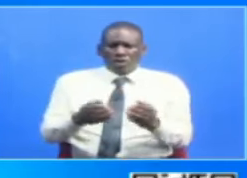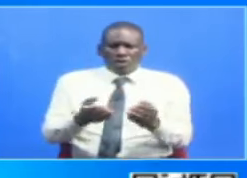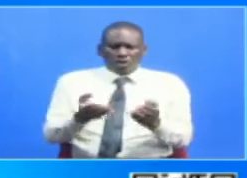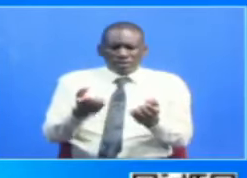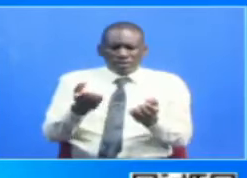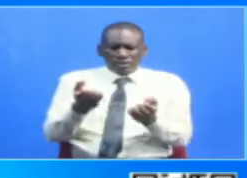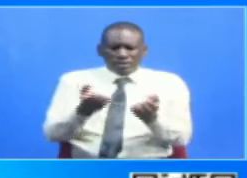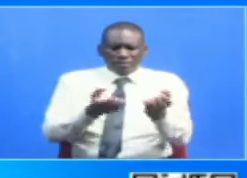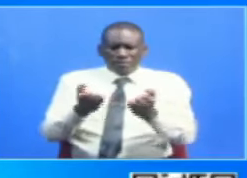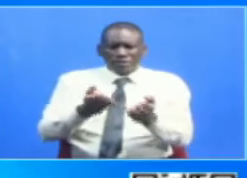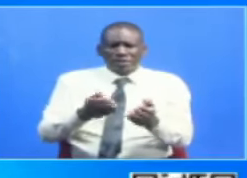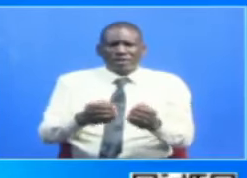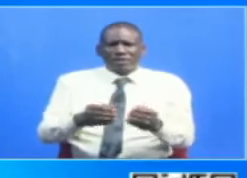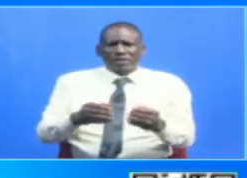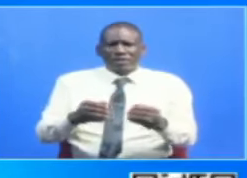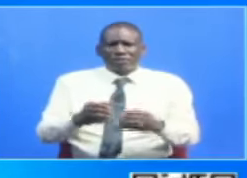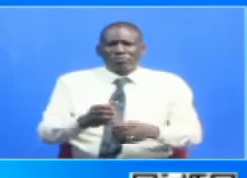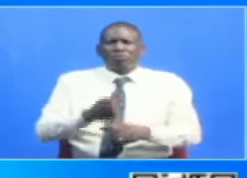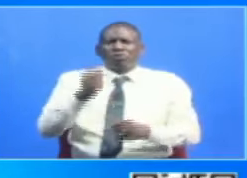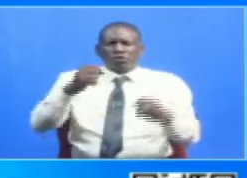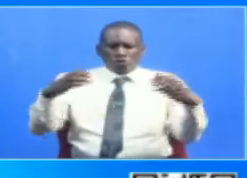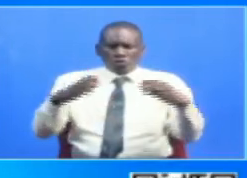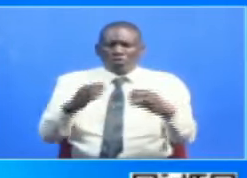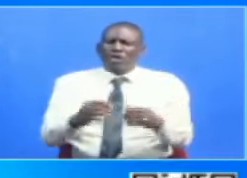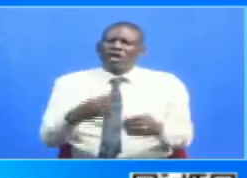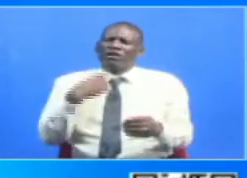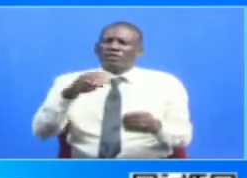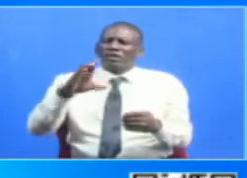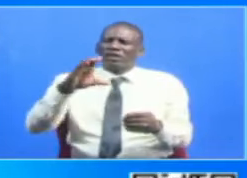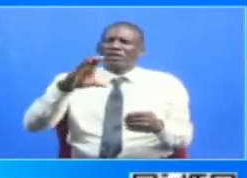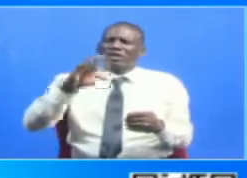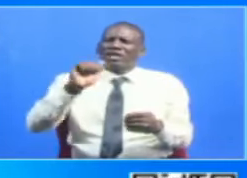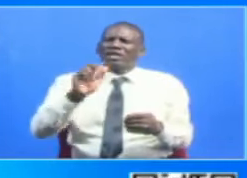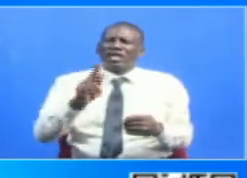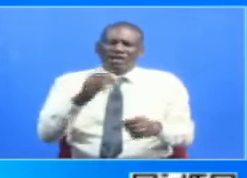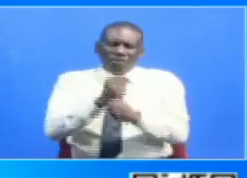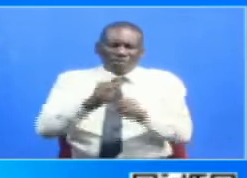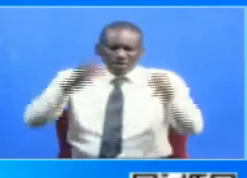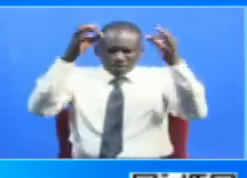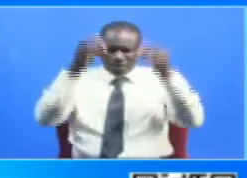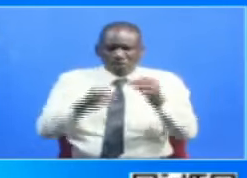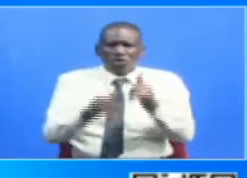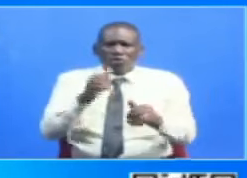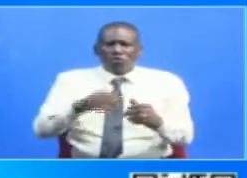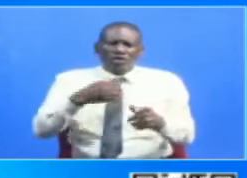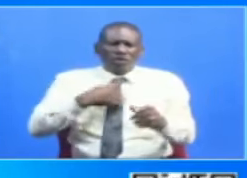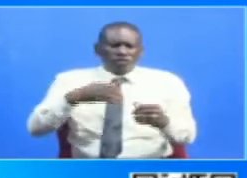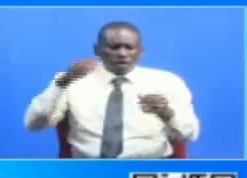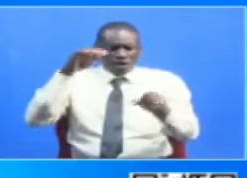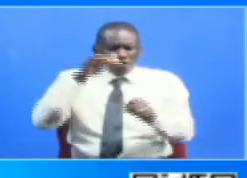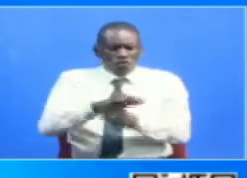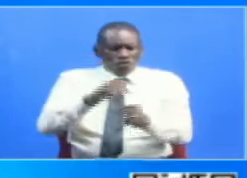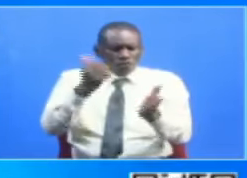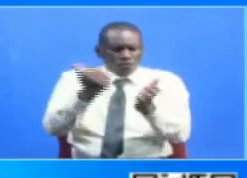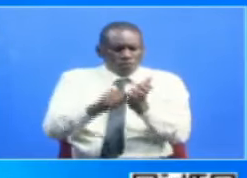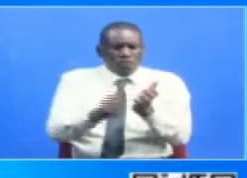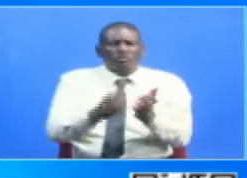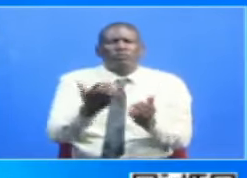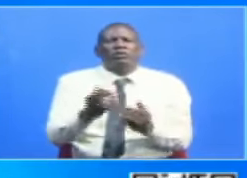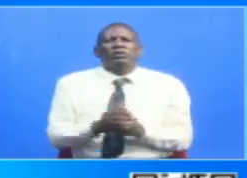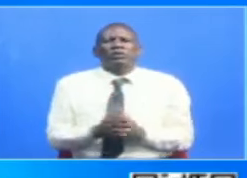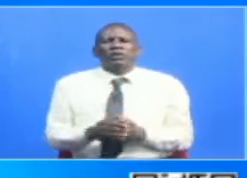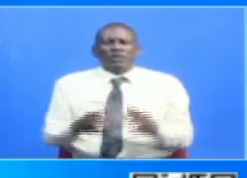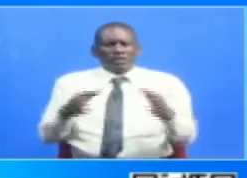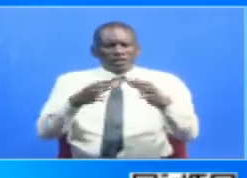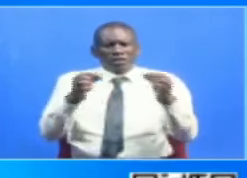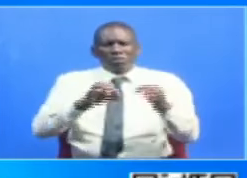has faulted the CAK for making a decision that has further-reaching implications than necessary. The statement